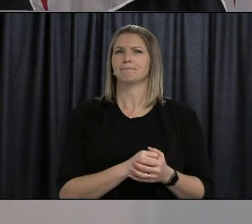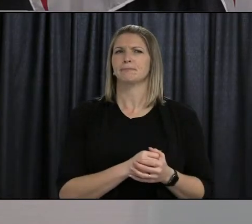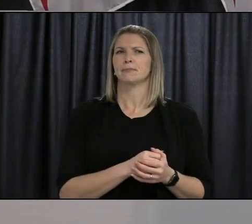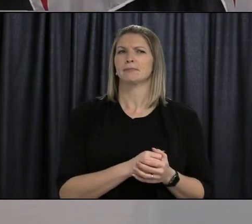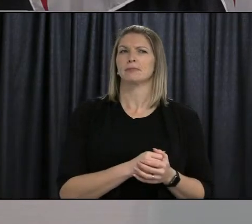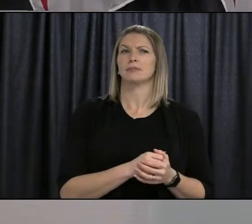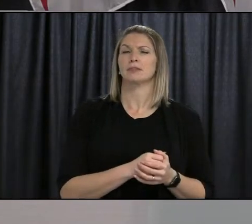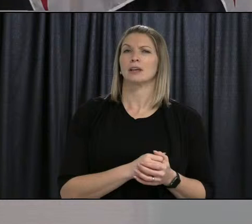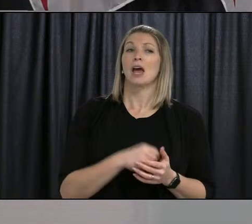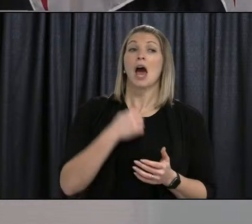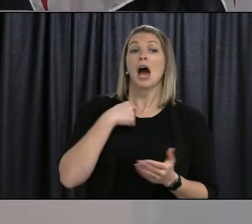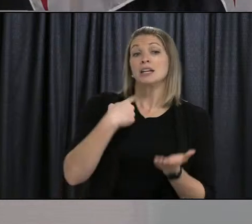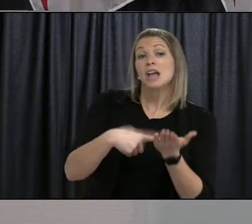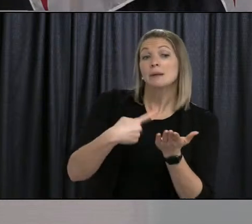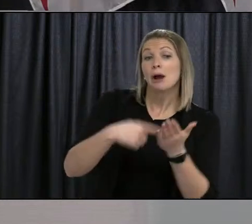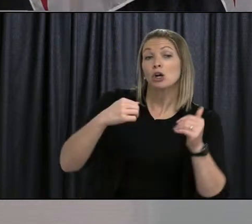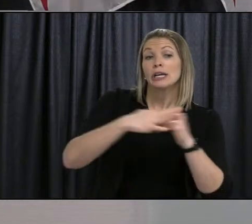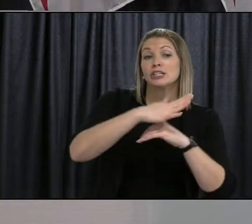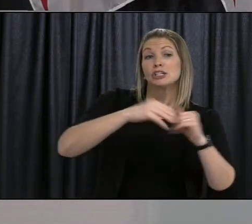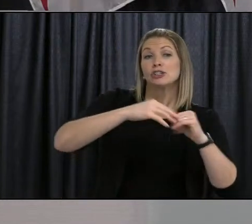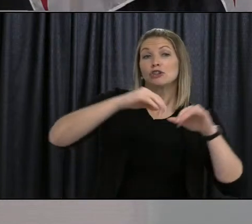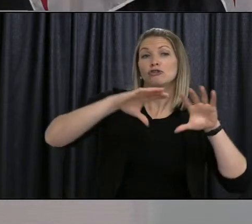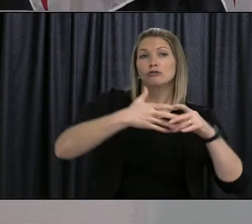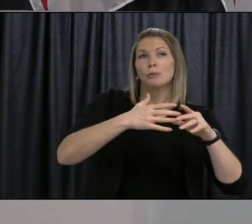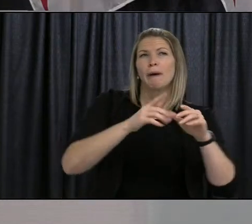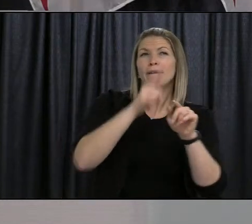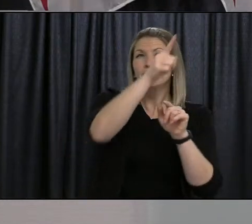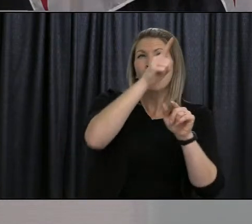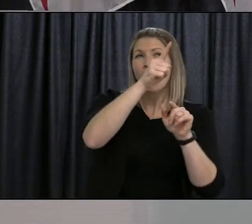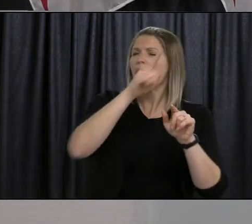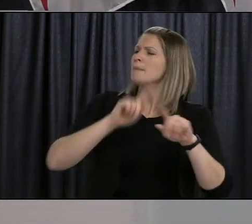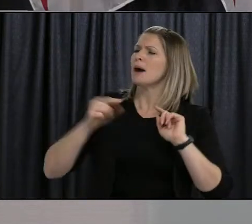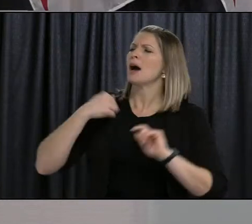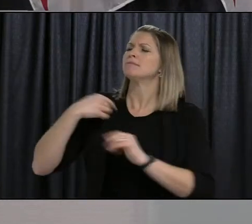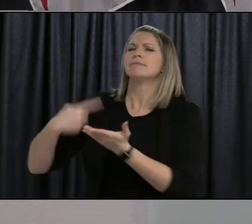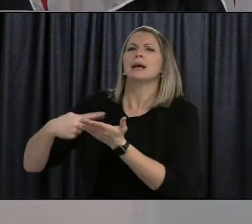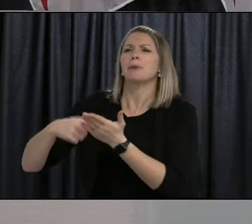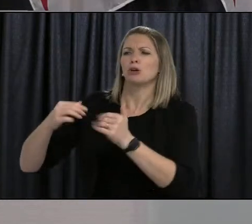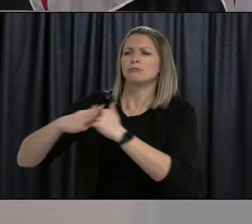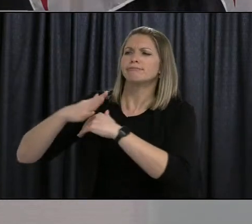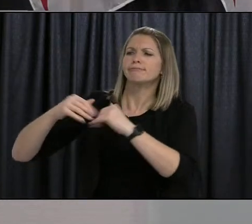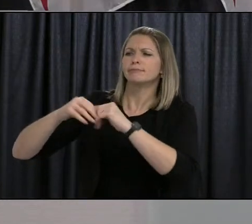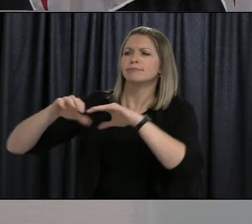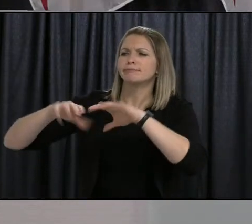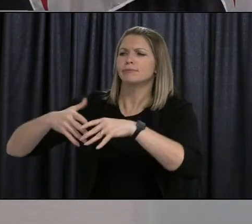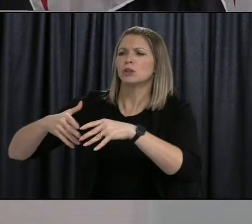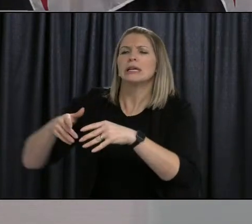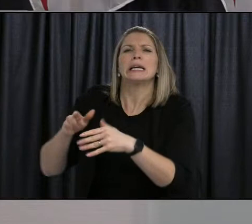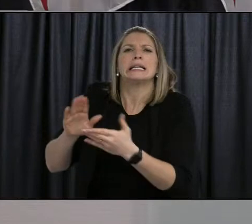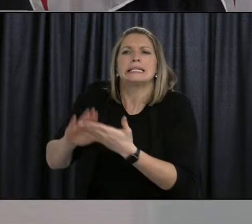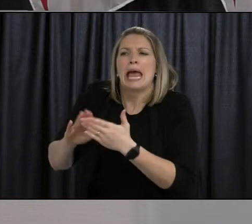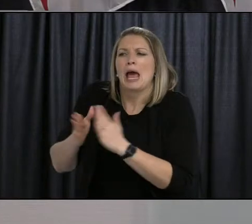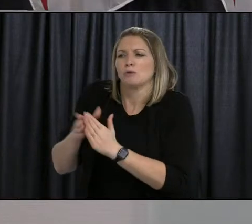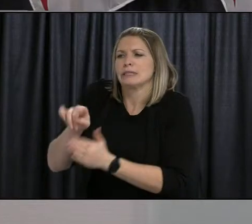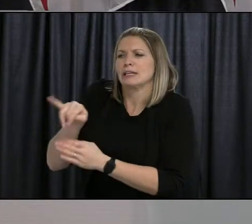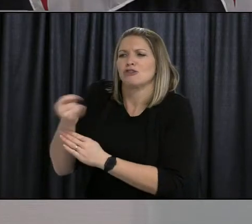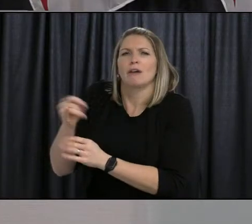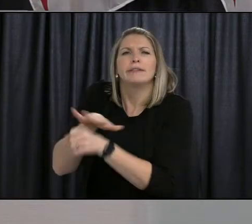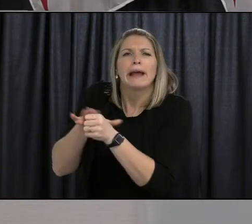urban Indigenous population. Are attempts being made to identify who would be in the metro